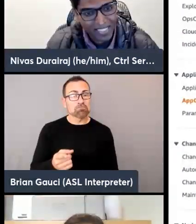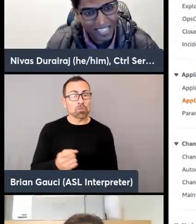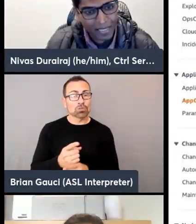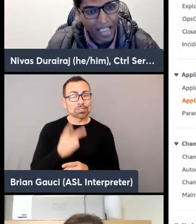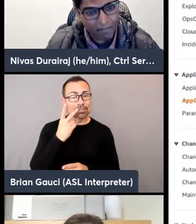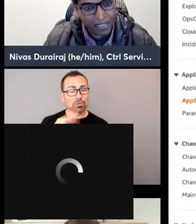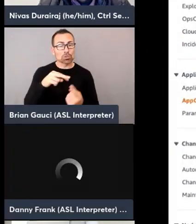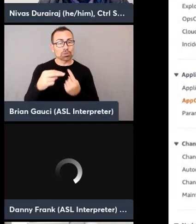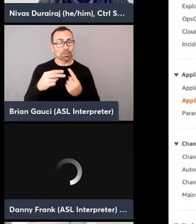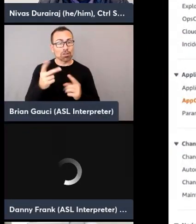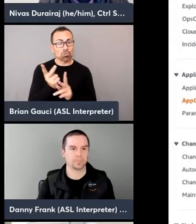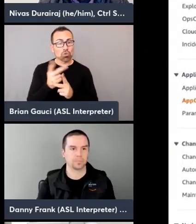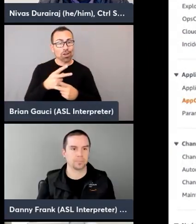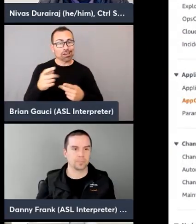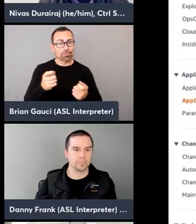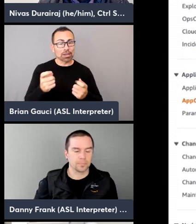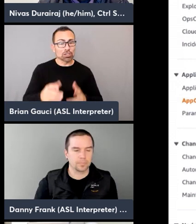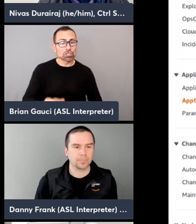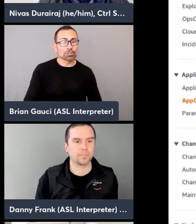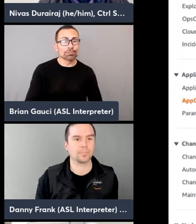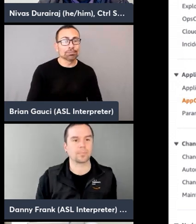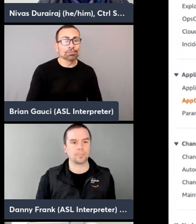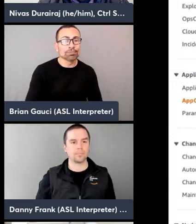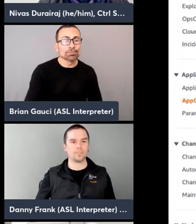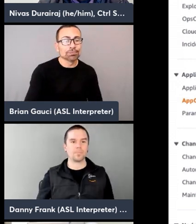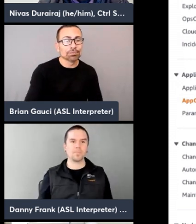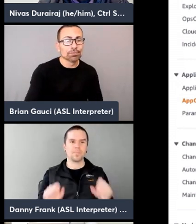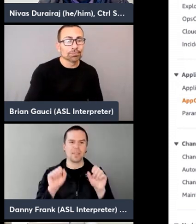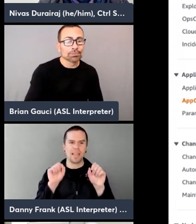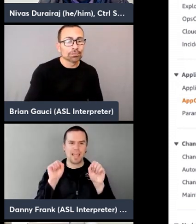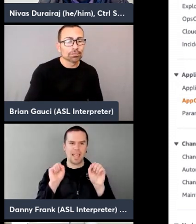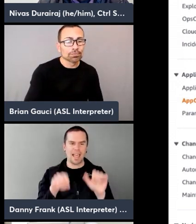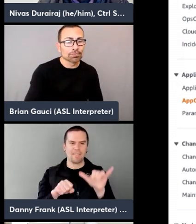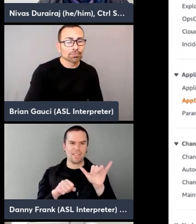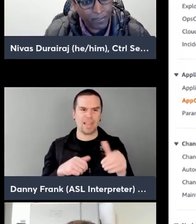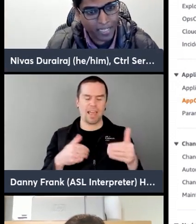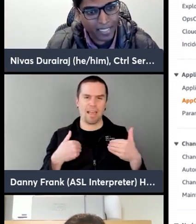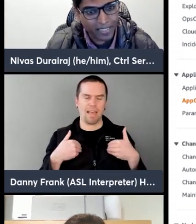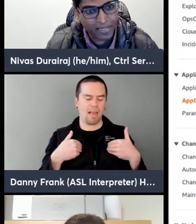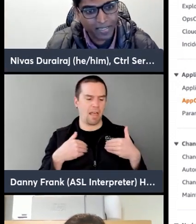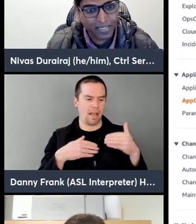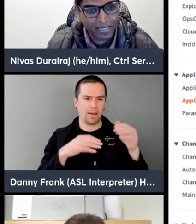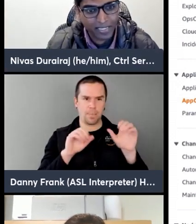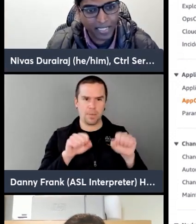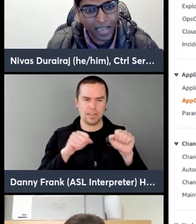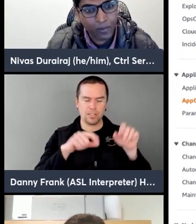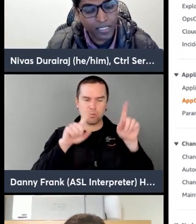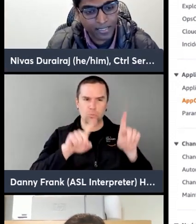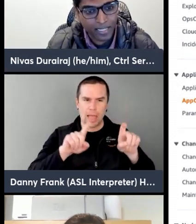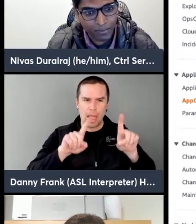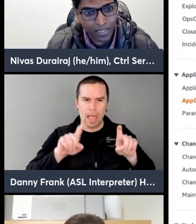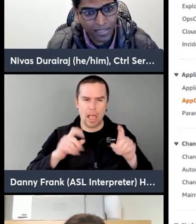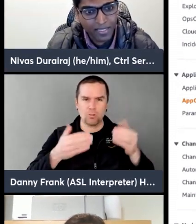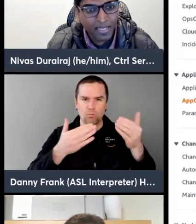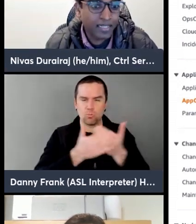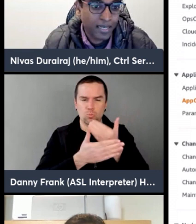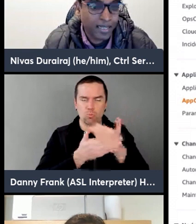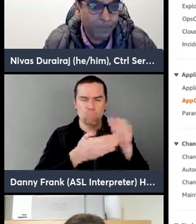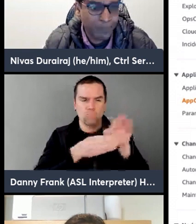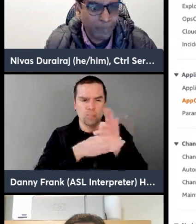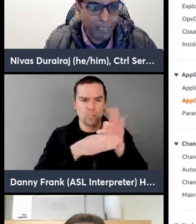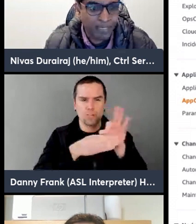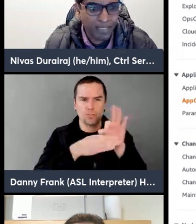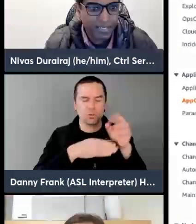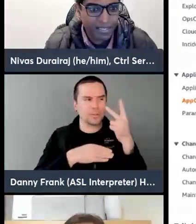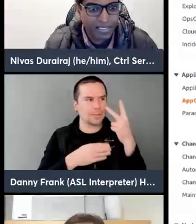manager, like having the ability to test out your new features for your applications and just seeing how successful a